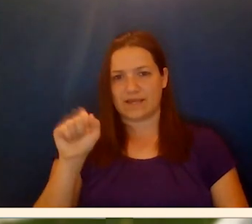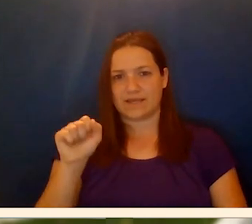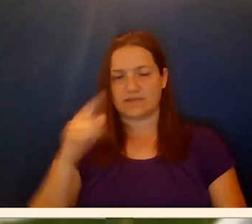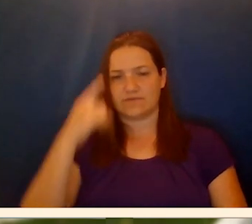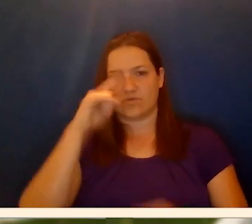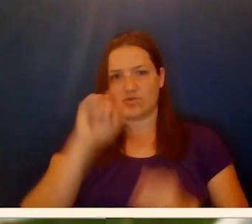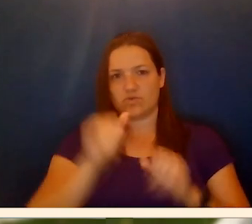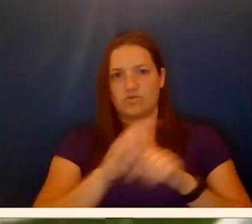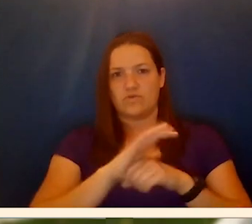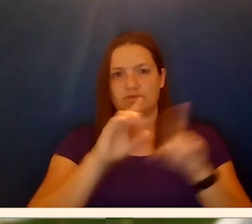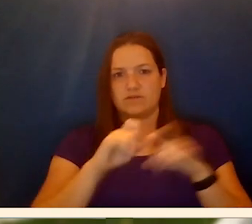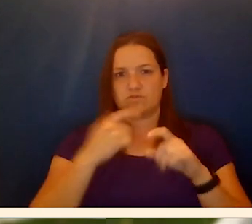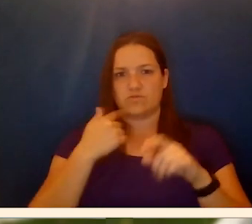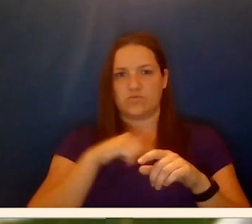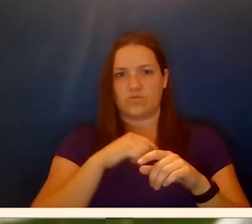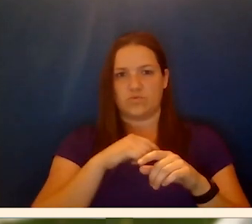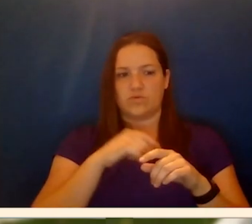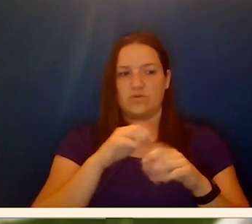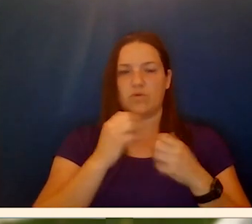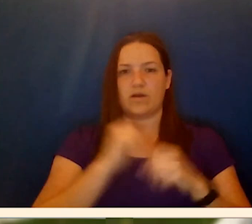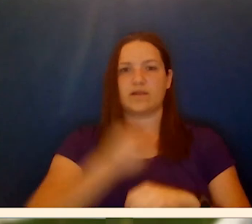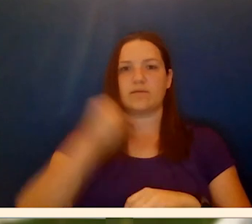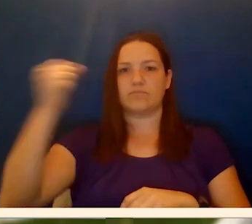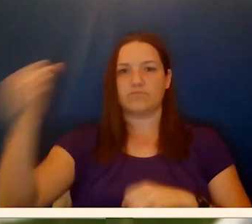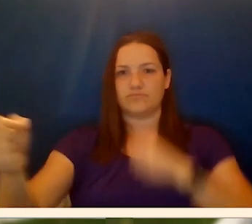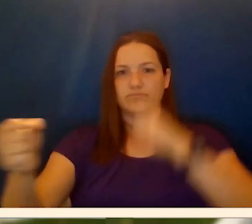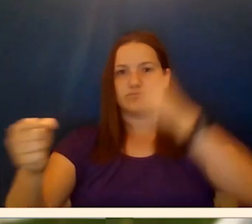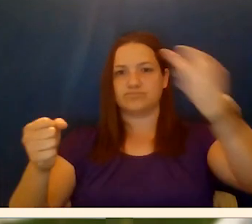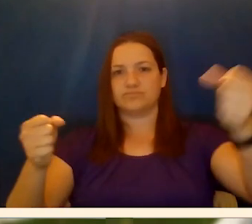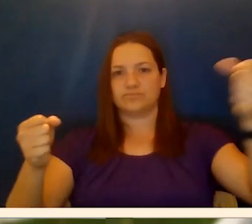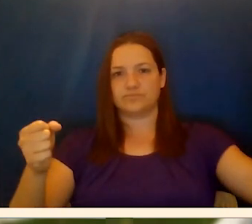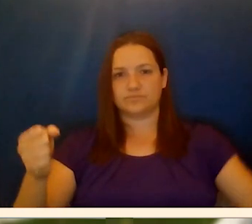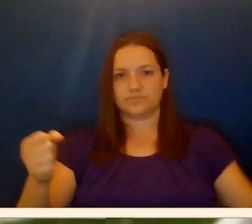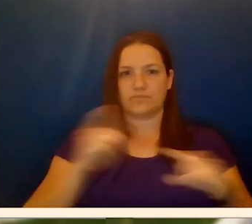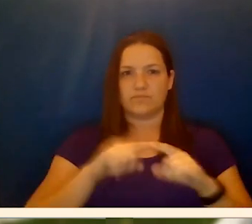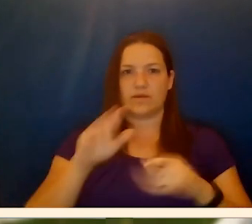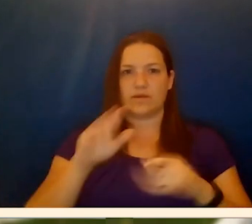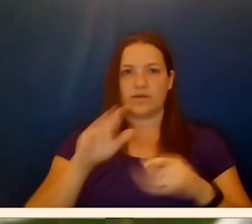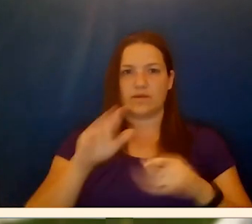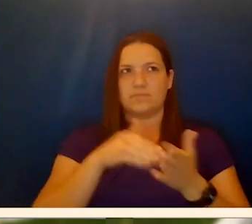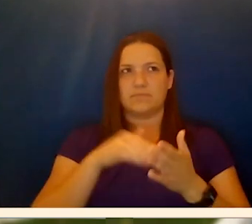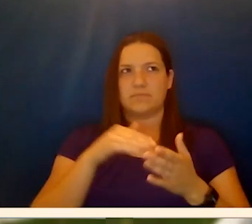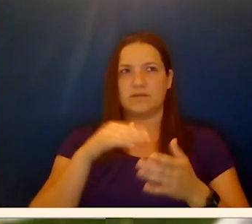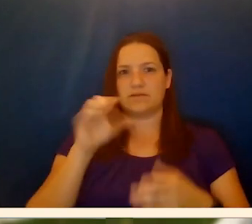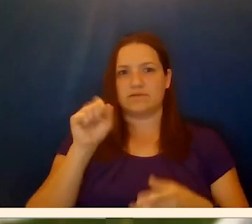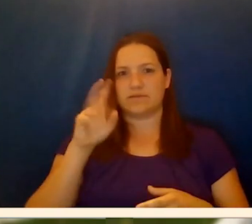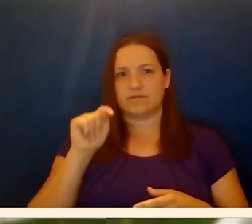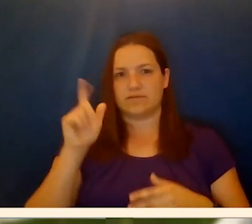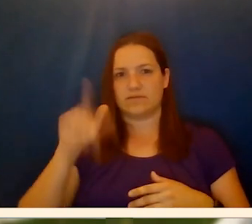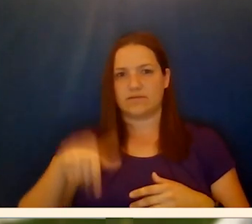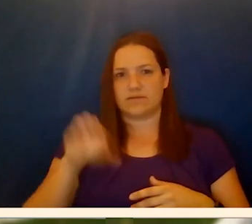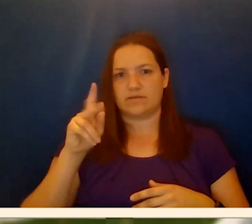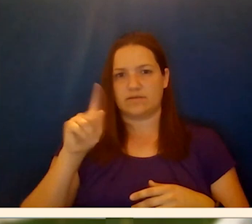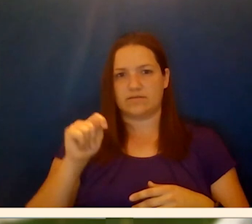out there, but most likely it will be mid-September, maybe late September before that's all back in place. So